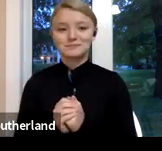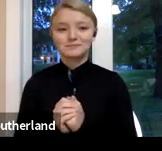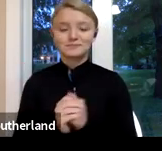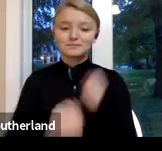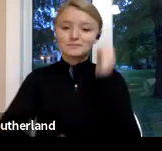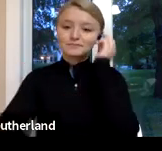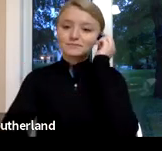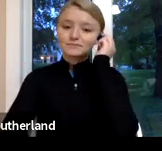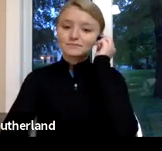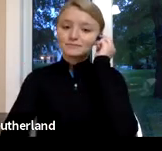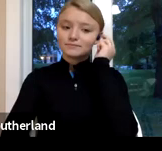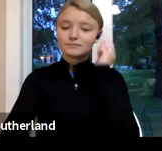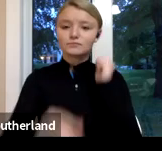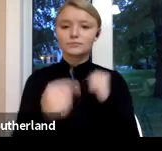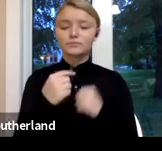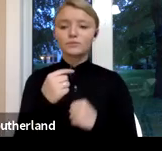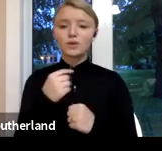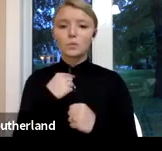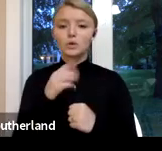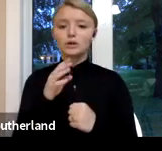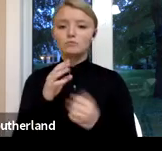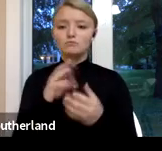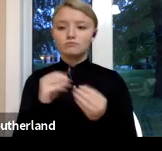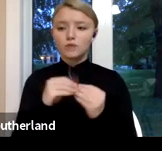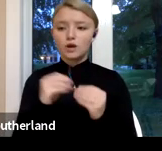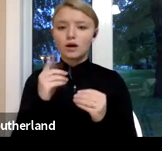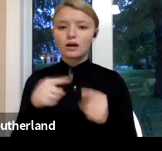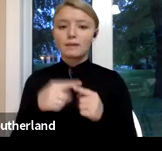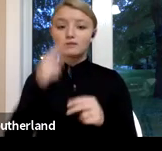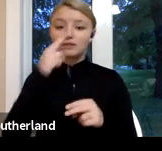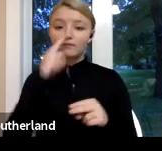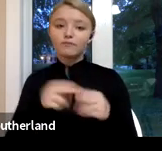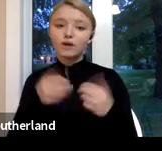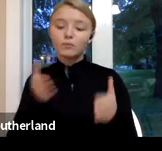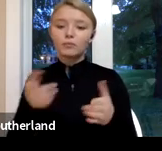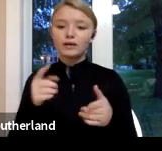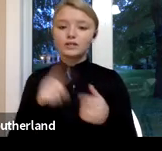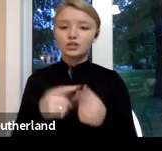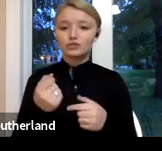So we're going to talk to you about some fun ways to jazz up your Ningxia Red.